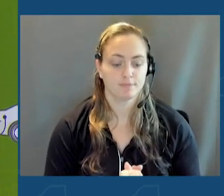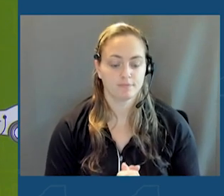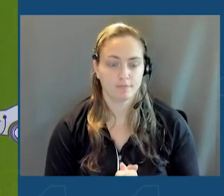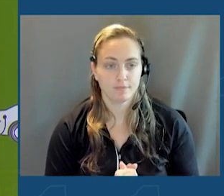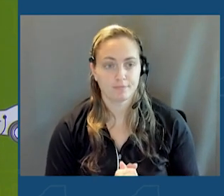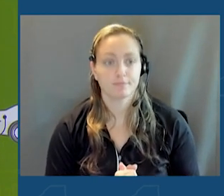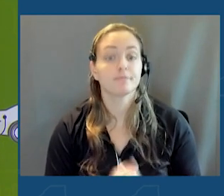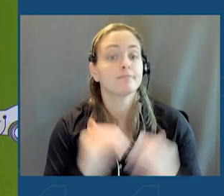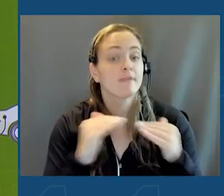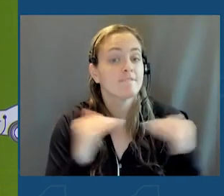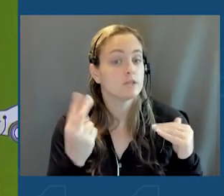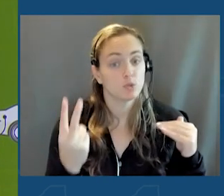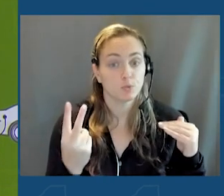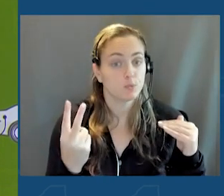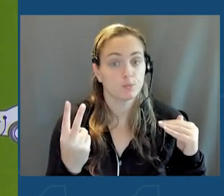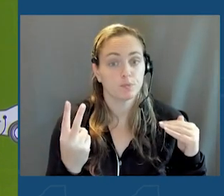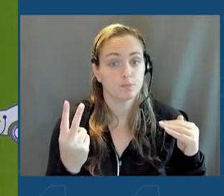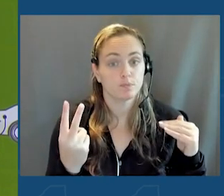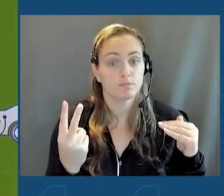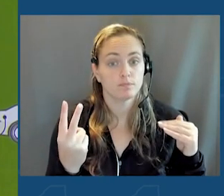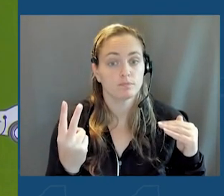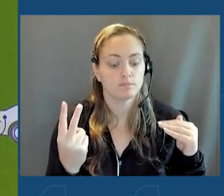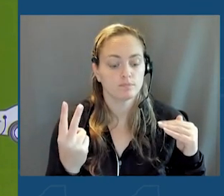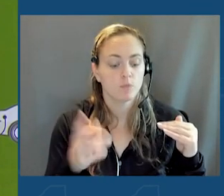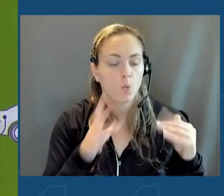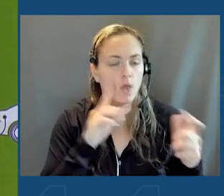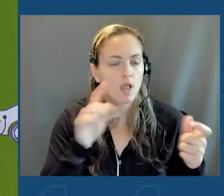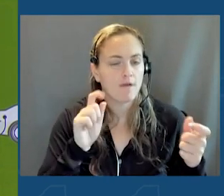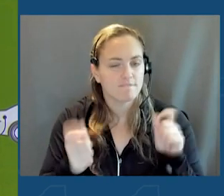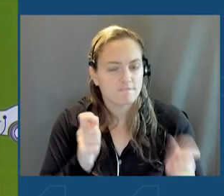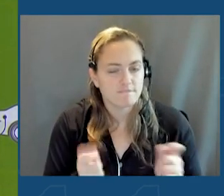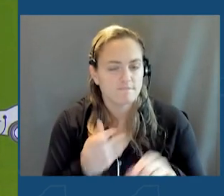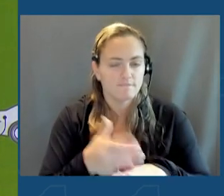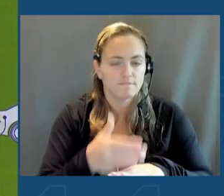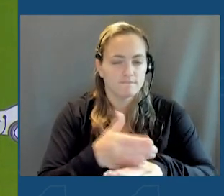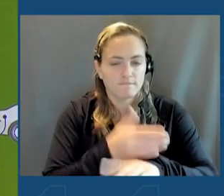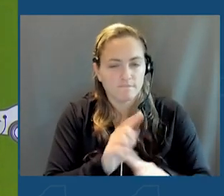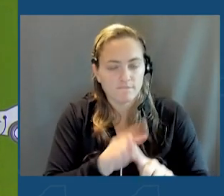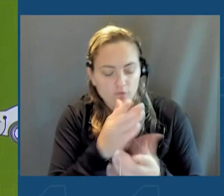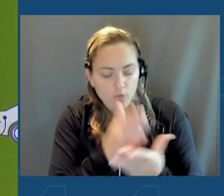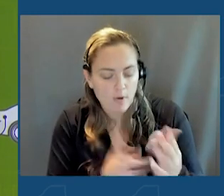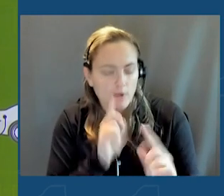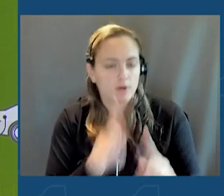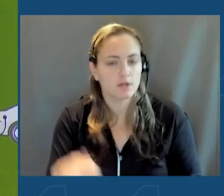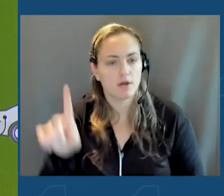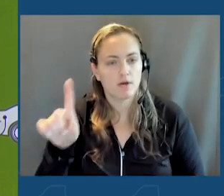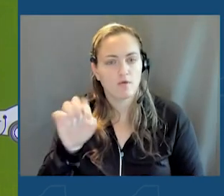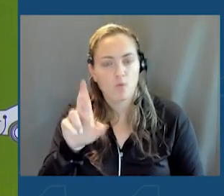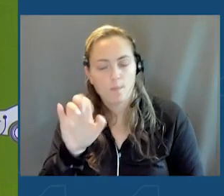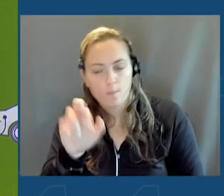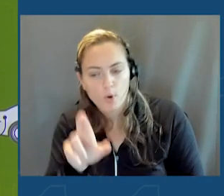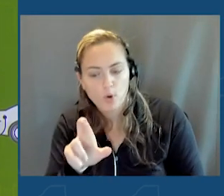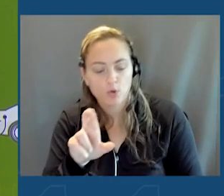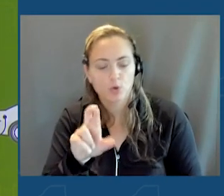Phase 2 will have rehabilitated key sections of the Bruckner Expressway and Bruckner Boulevard to create even more direct